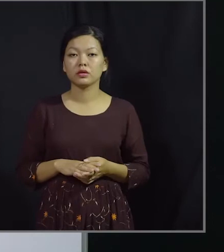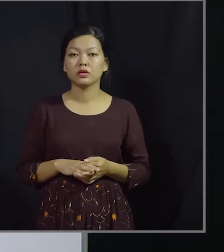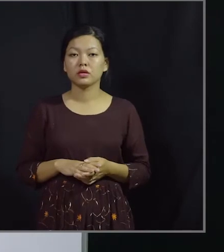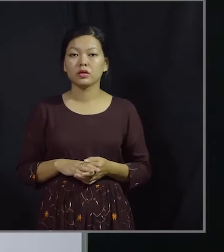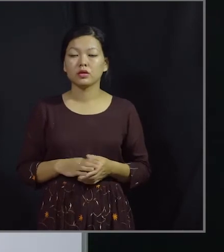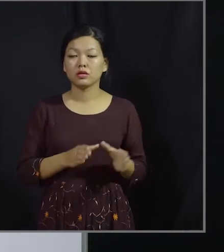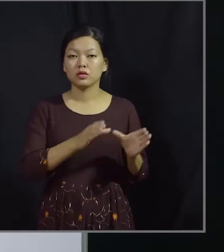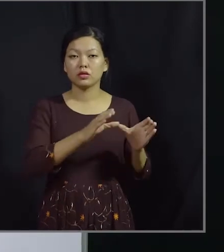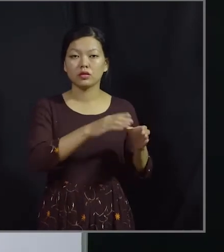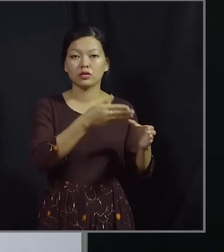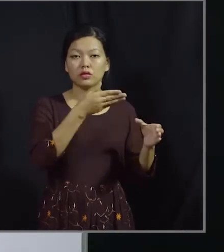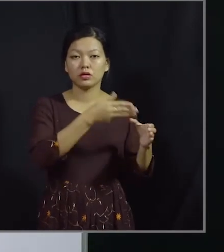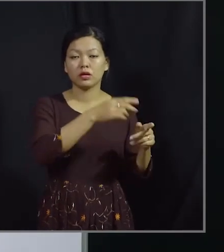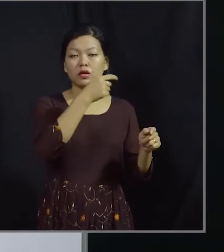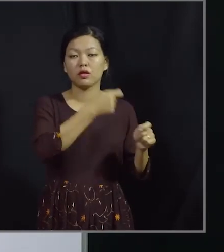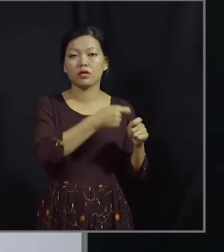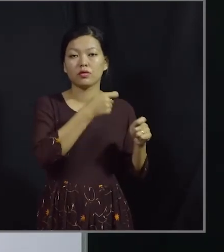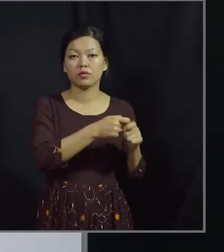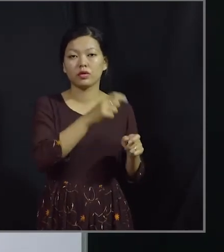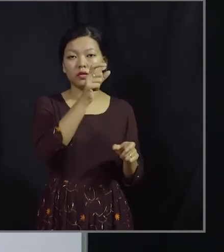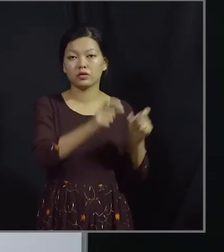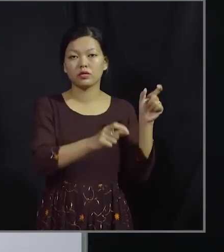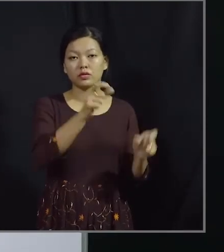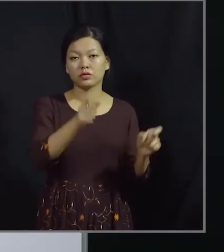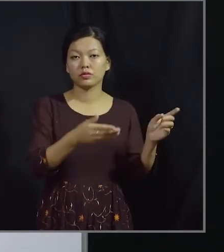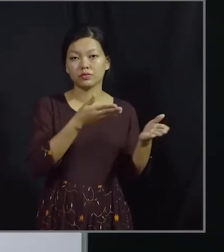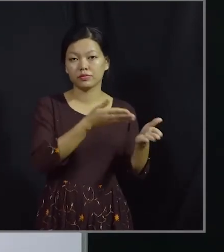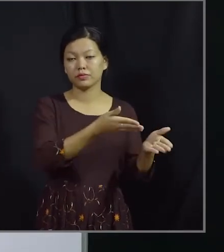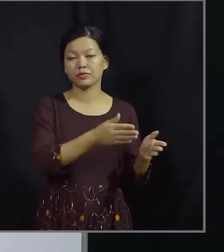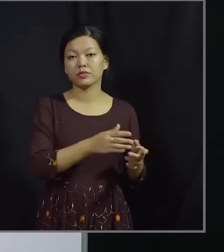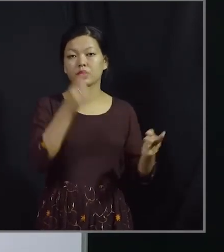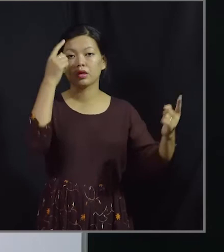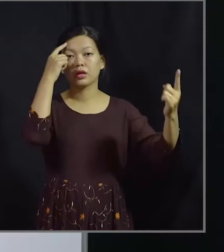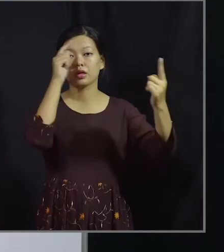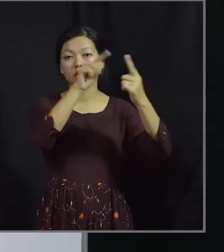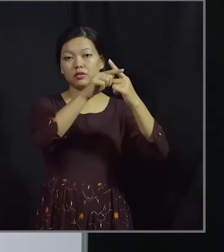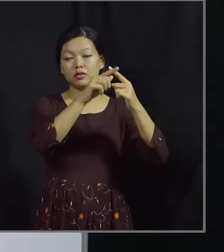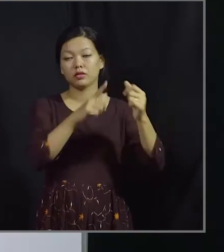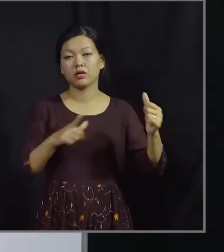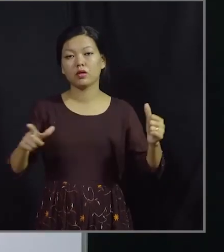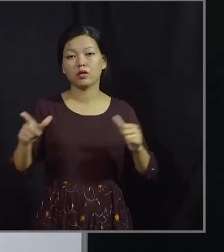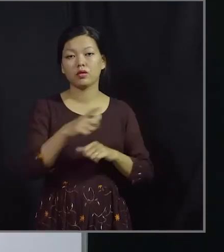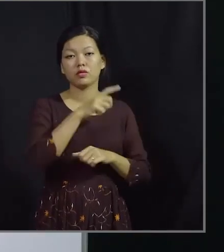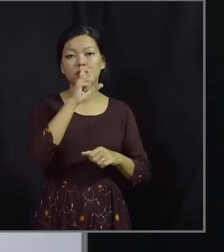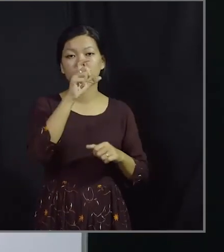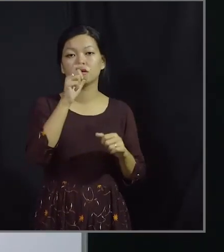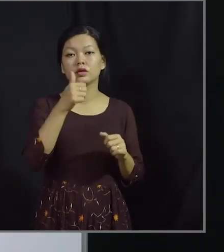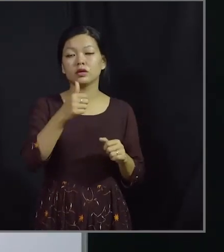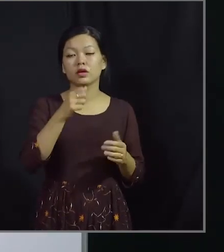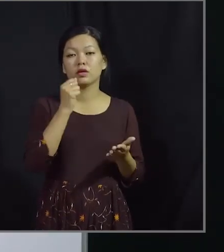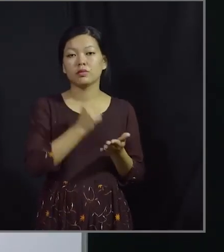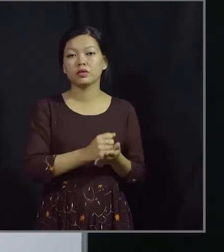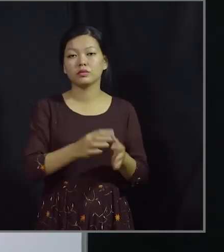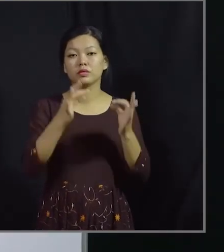partners sometimes agree that their capital has to be fixed and then it will be distributed